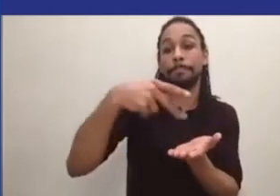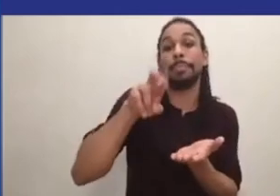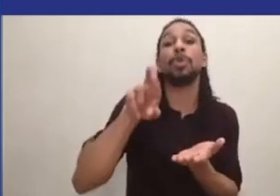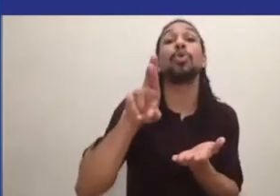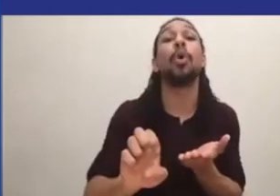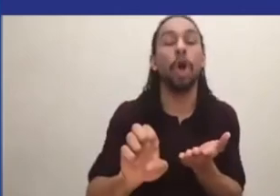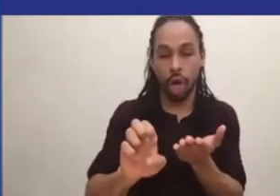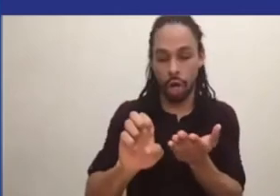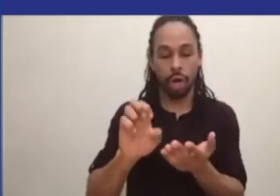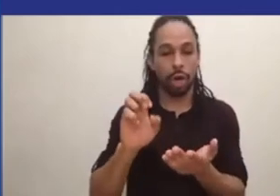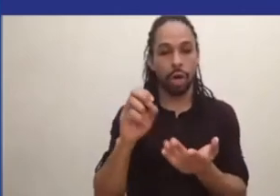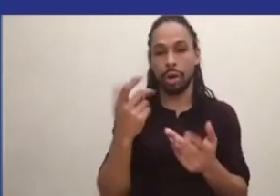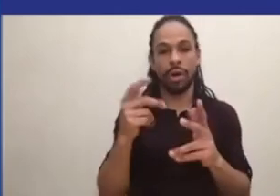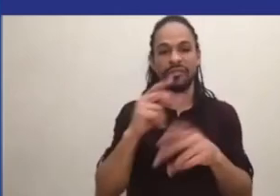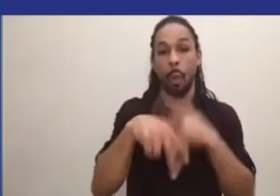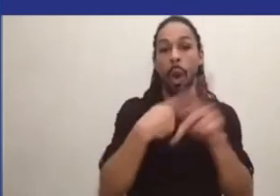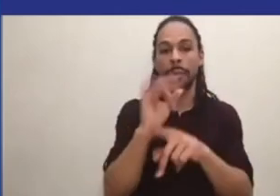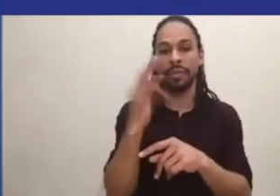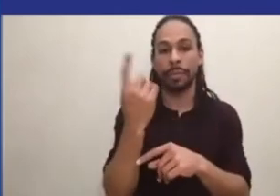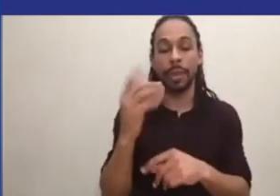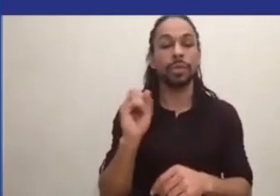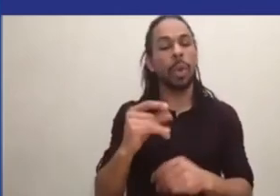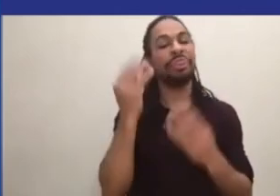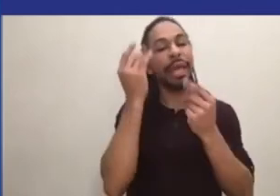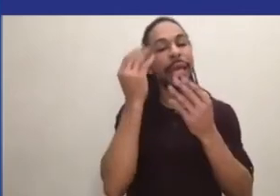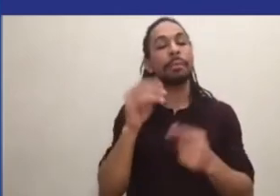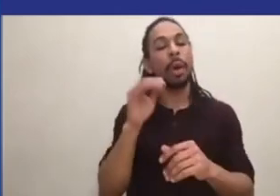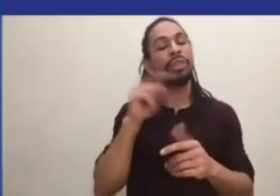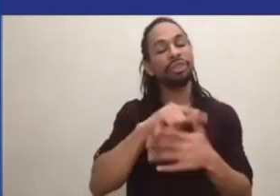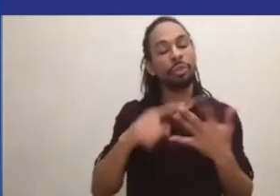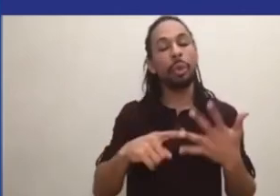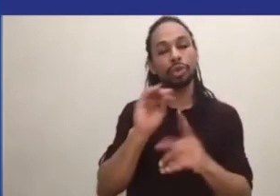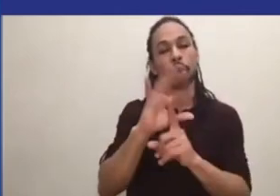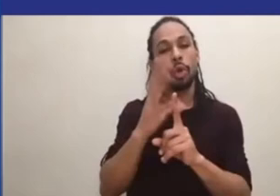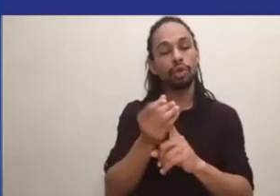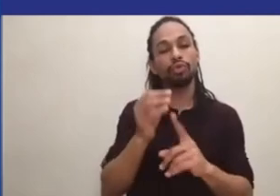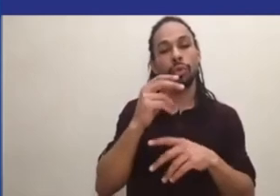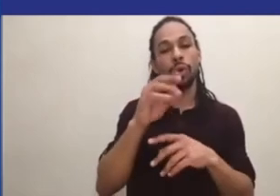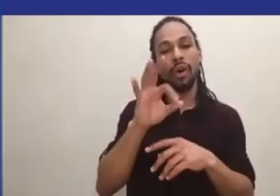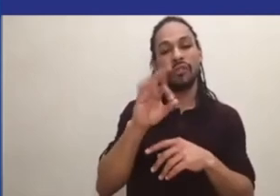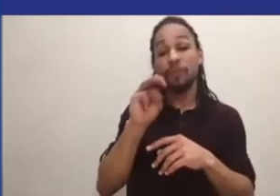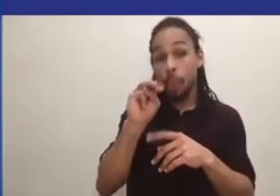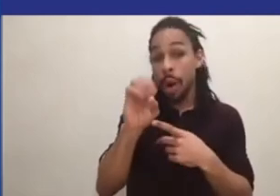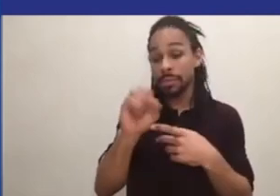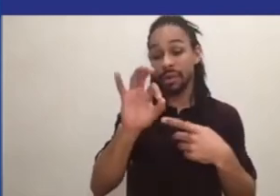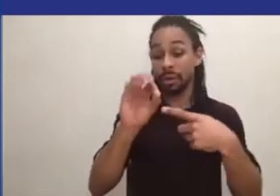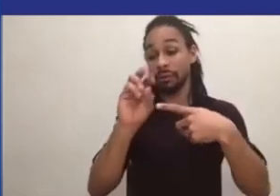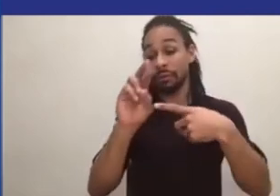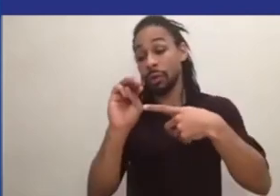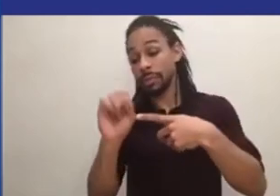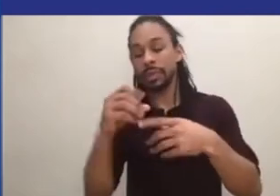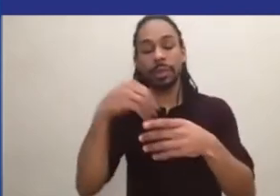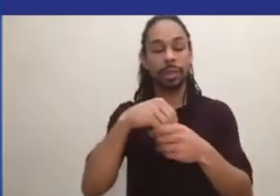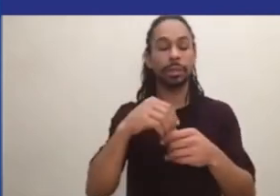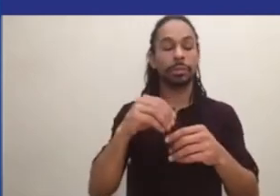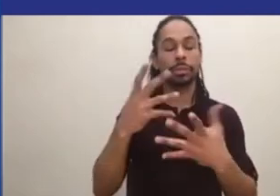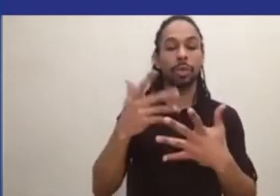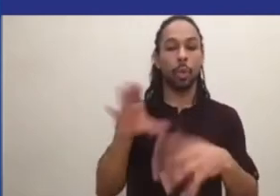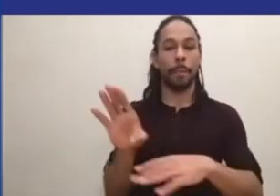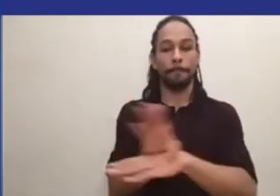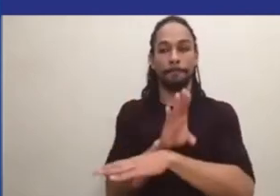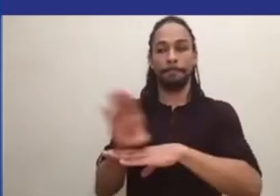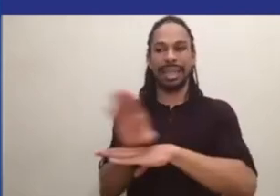you know, thinking about these cultural forms in these commercial spaces, I want to ask